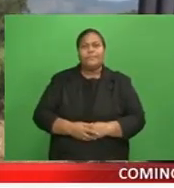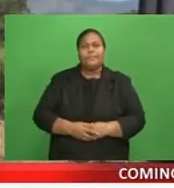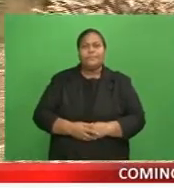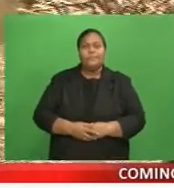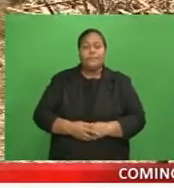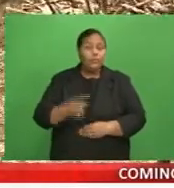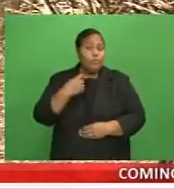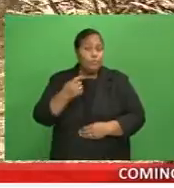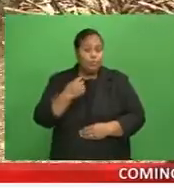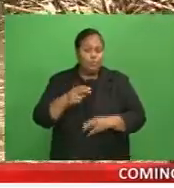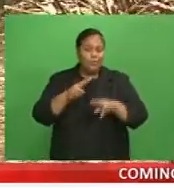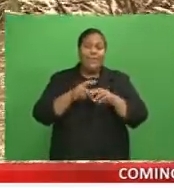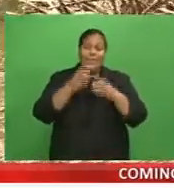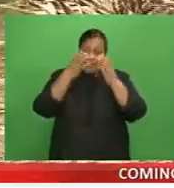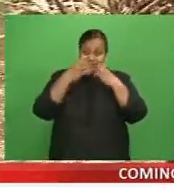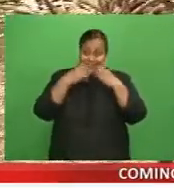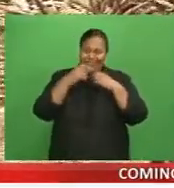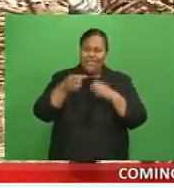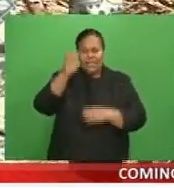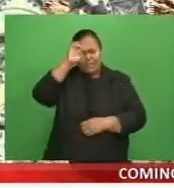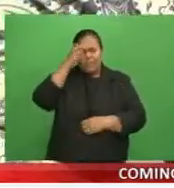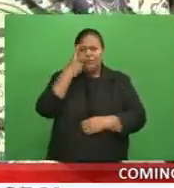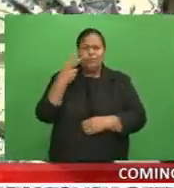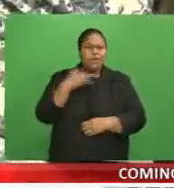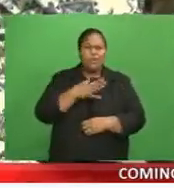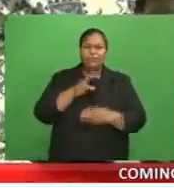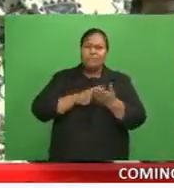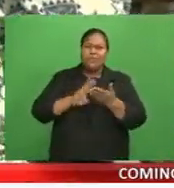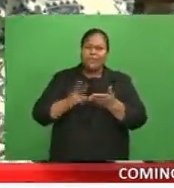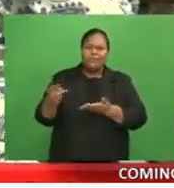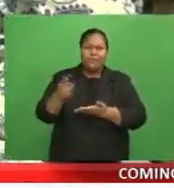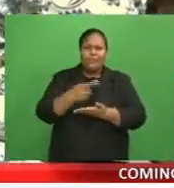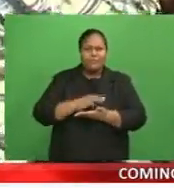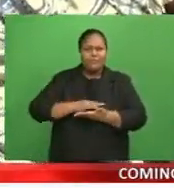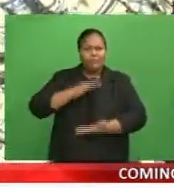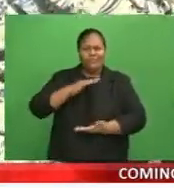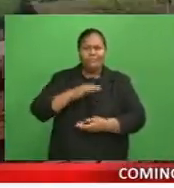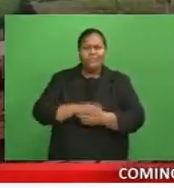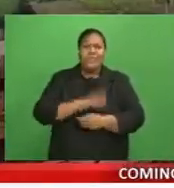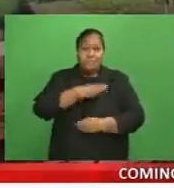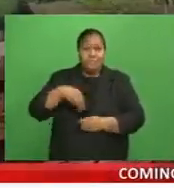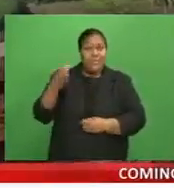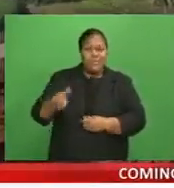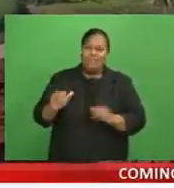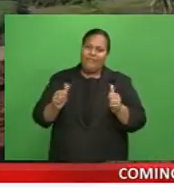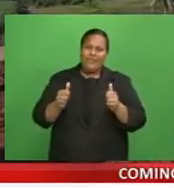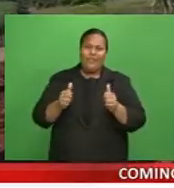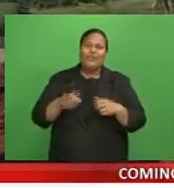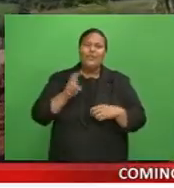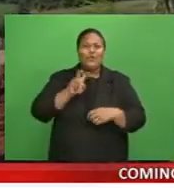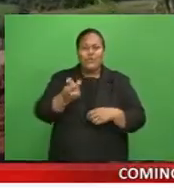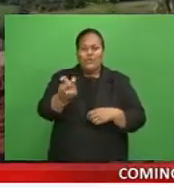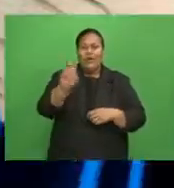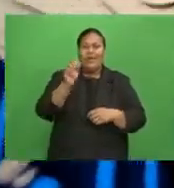Up ahead, FSC expects over $200 million in revenue, and Minister ends North tour on a